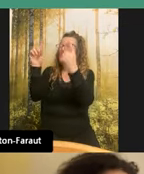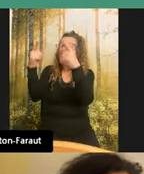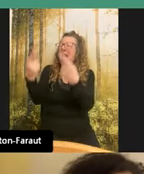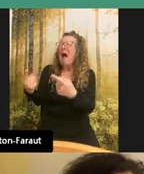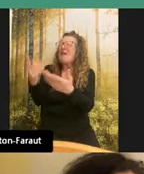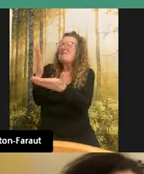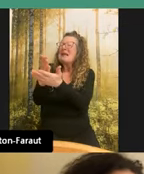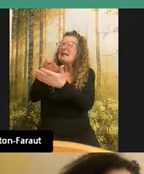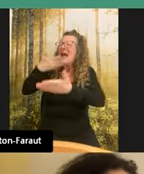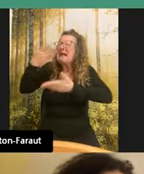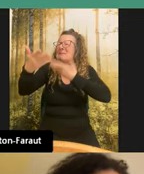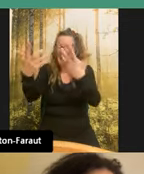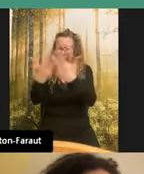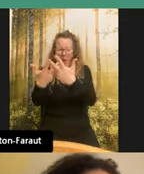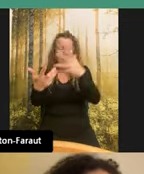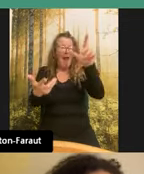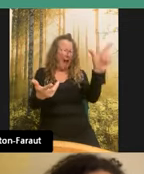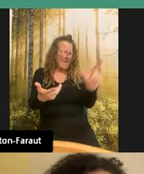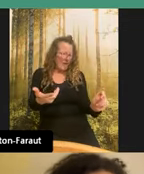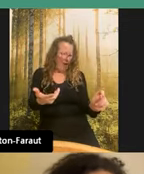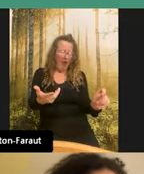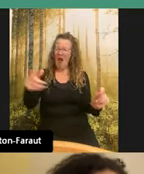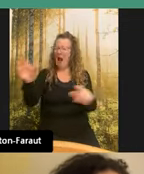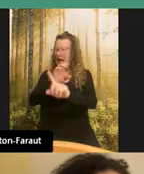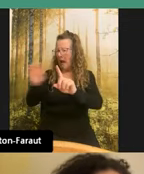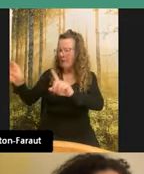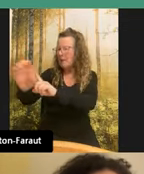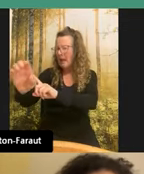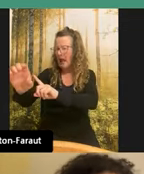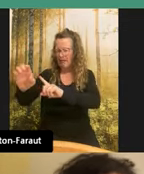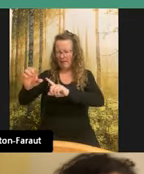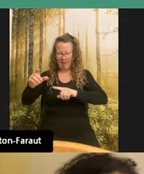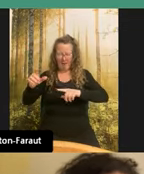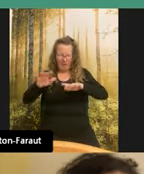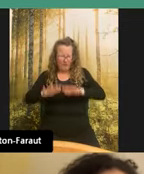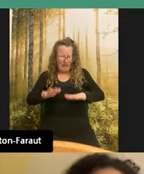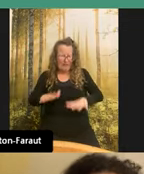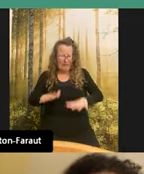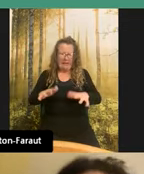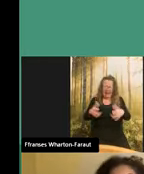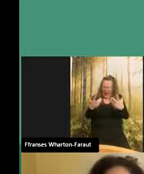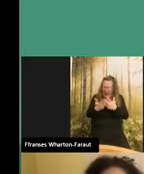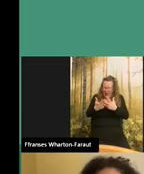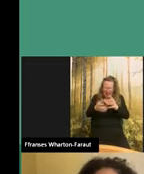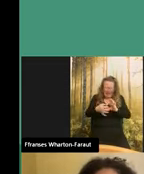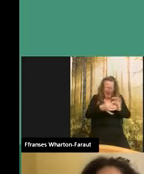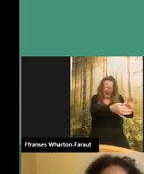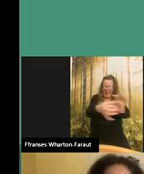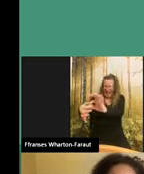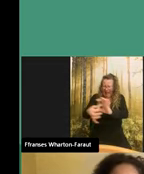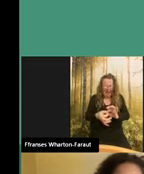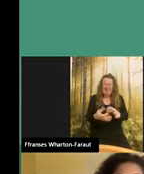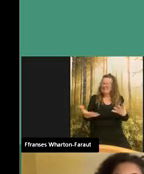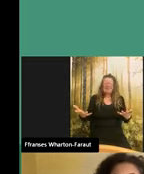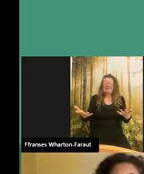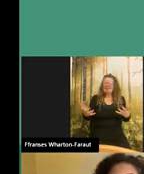between Africa, the Caribbean, and Britain. It does so using lots of snippets from popular media. In the film, we meet three figures. These